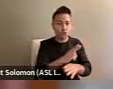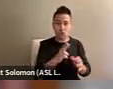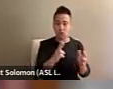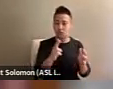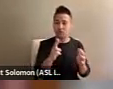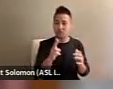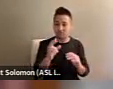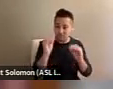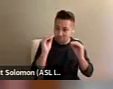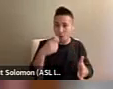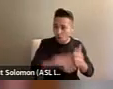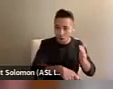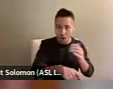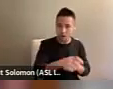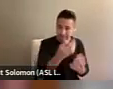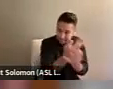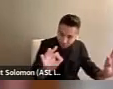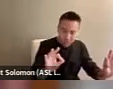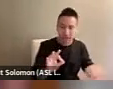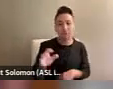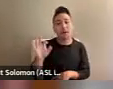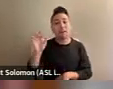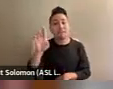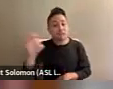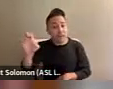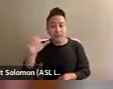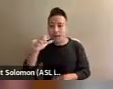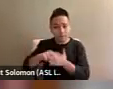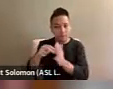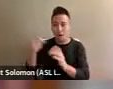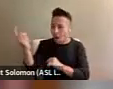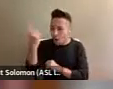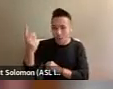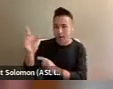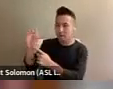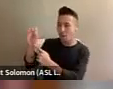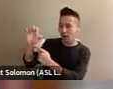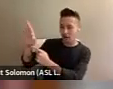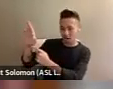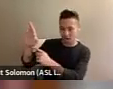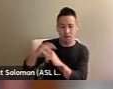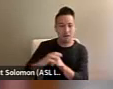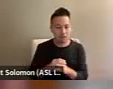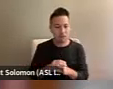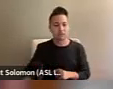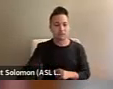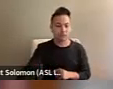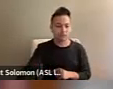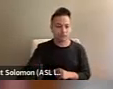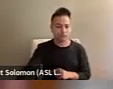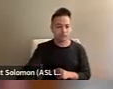free, but free doesn't always equal OER. So you have to be kind of careful as